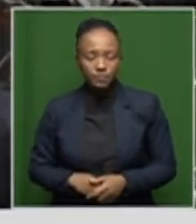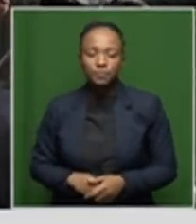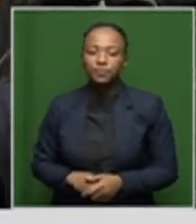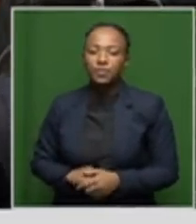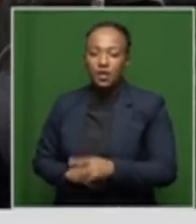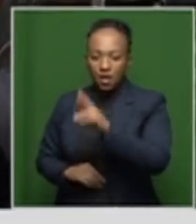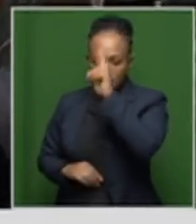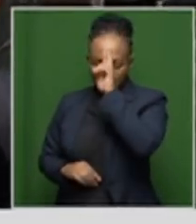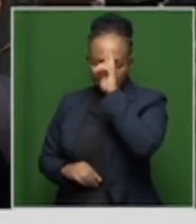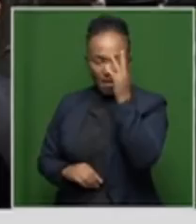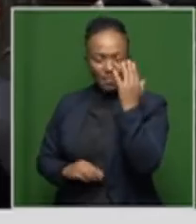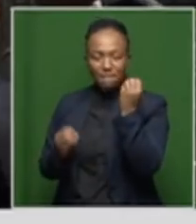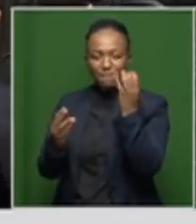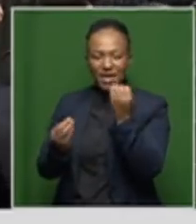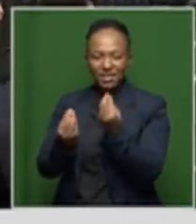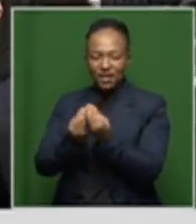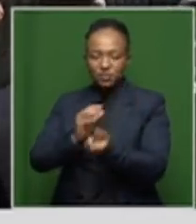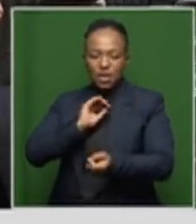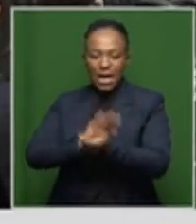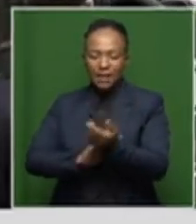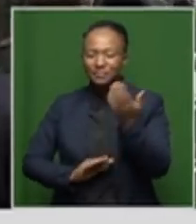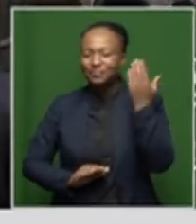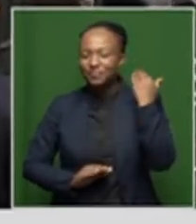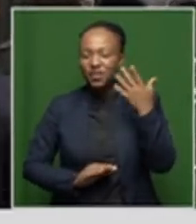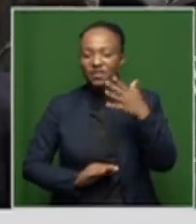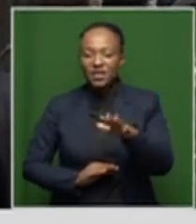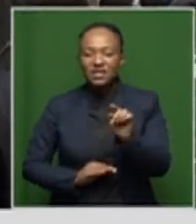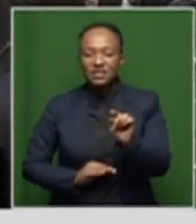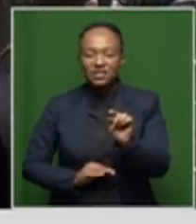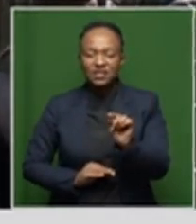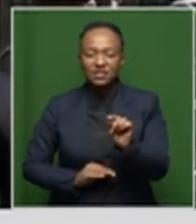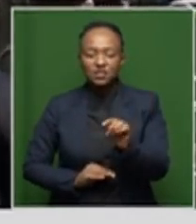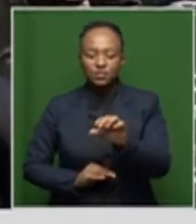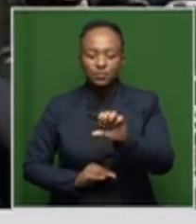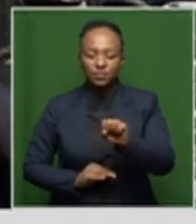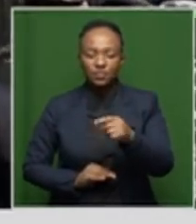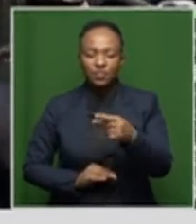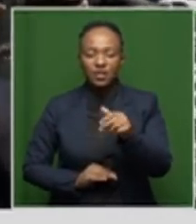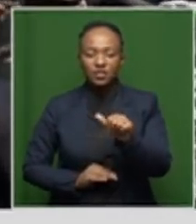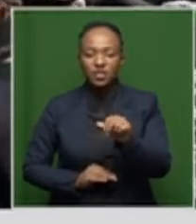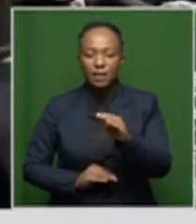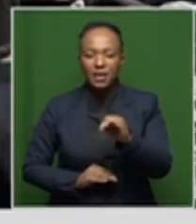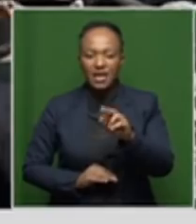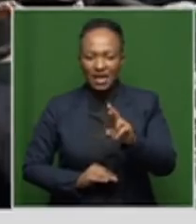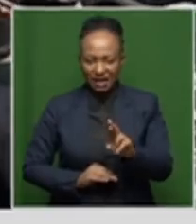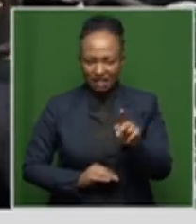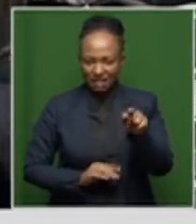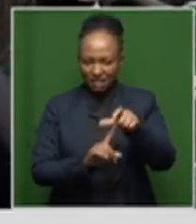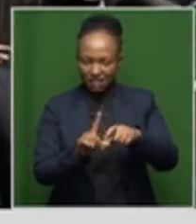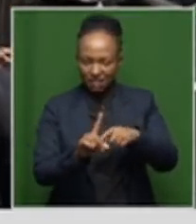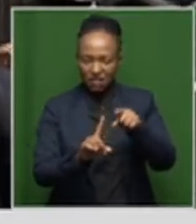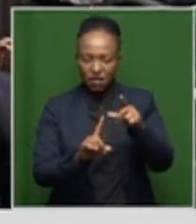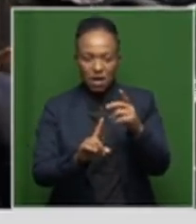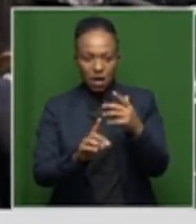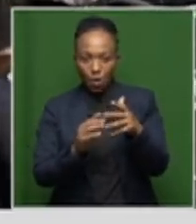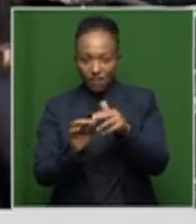issues happened during that time, and a decision at that point was taken to charge Shabir. However, what is important is whether or not the